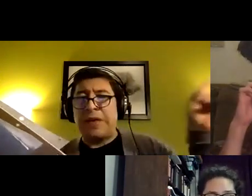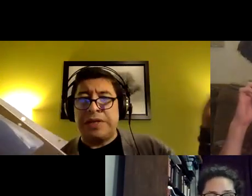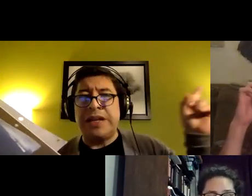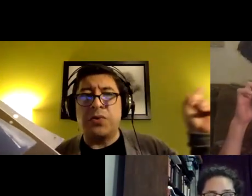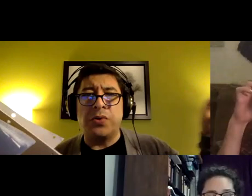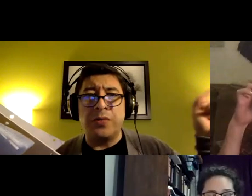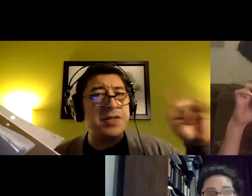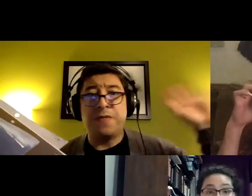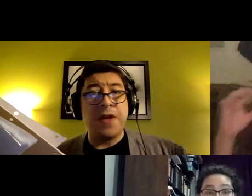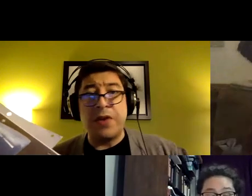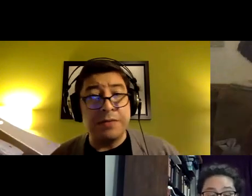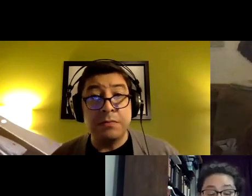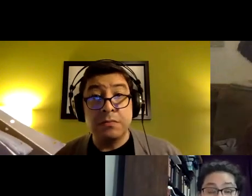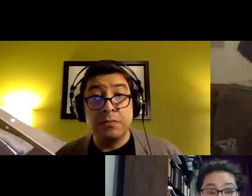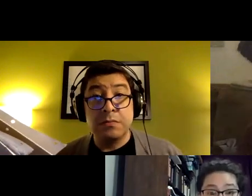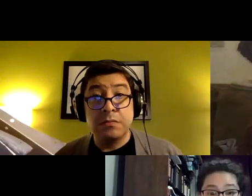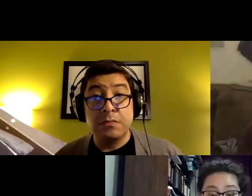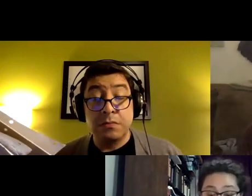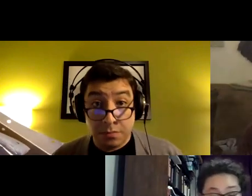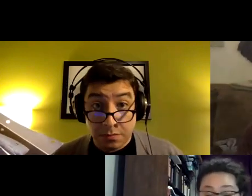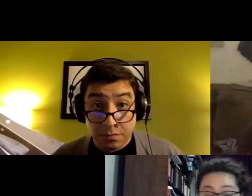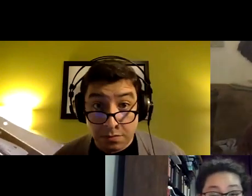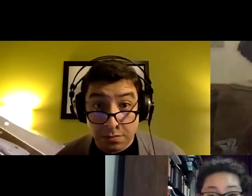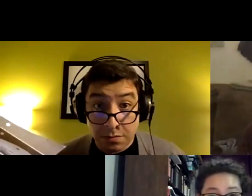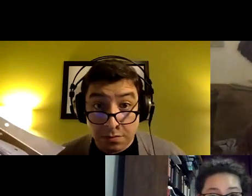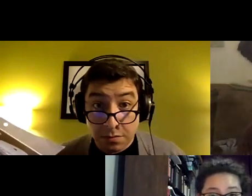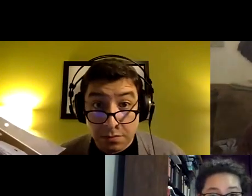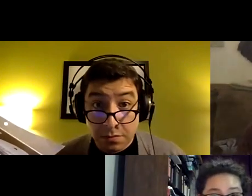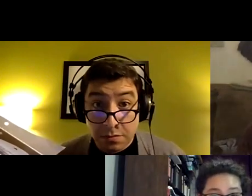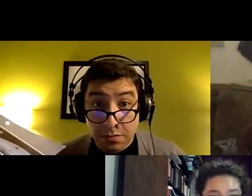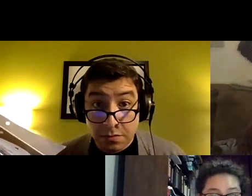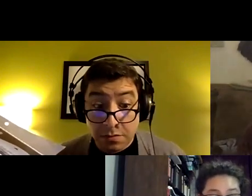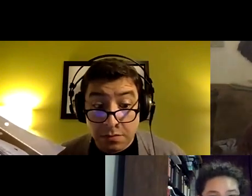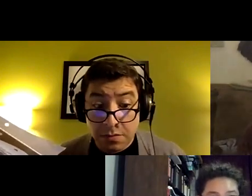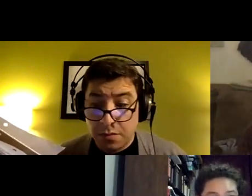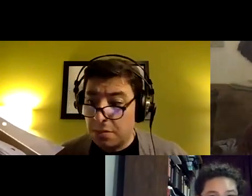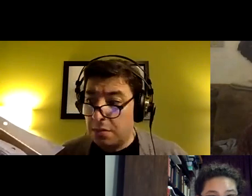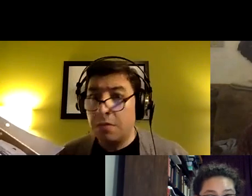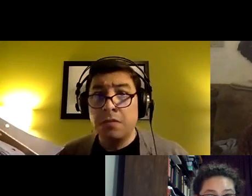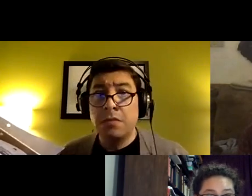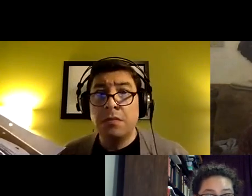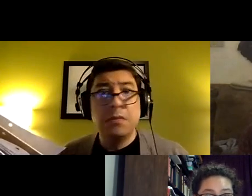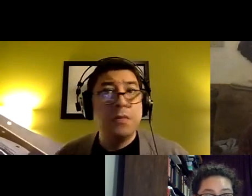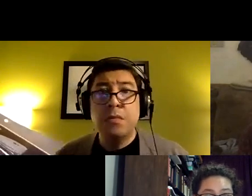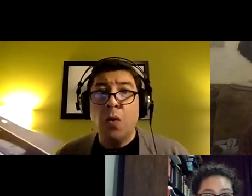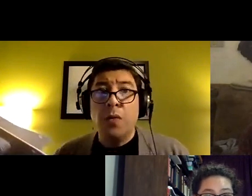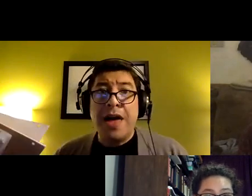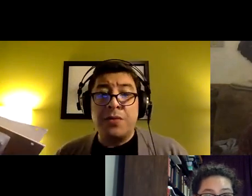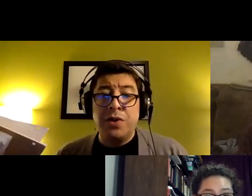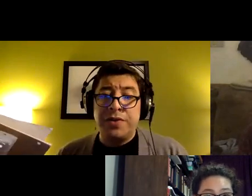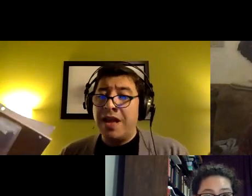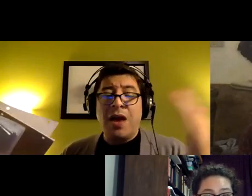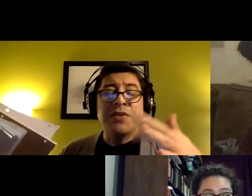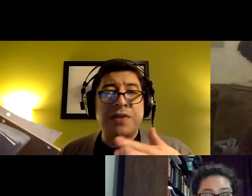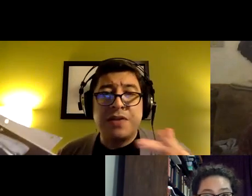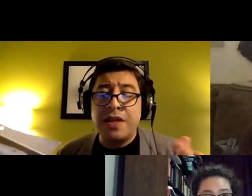electrical outlet in the corner, which Please, is very. Please, Vaughn, just tell us what you were going to say at the top of rehearsal. Oh, that.